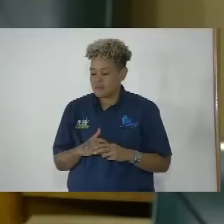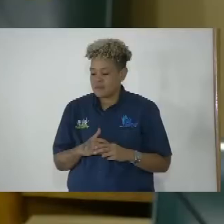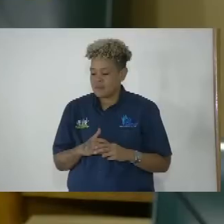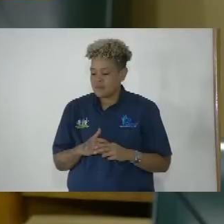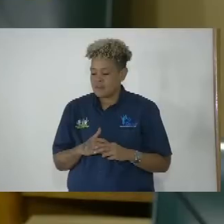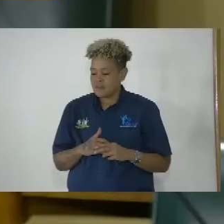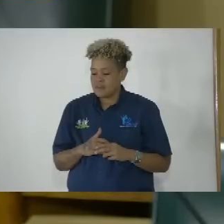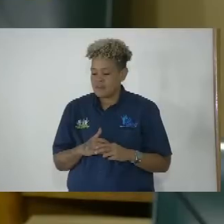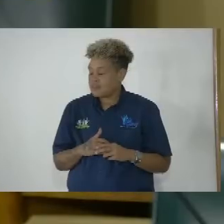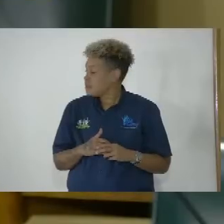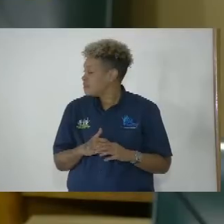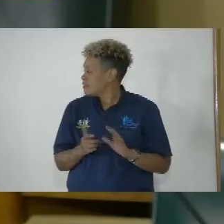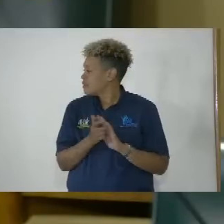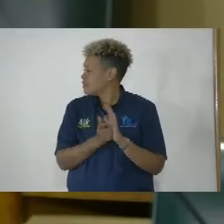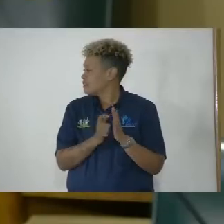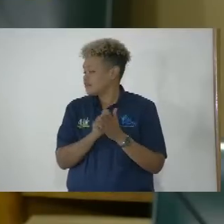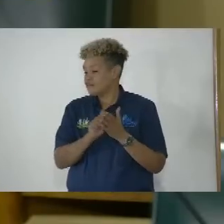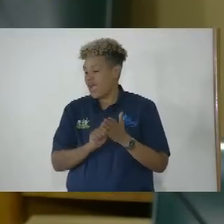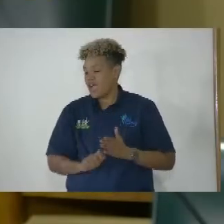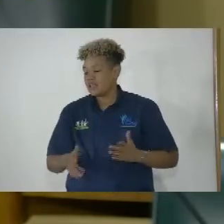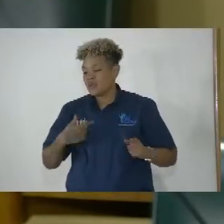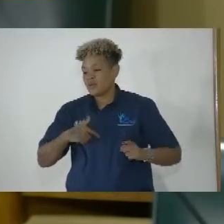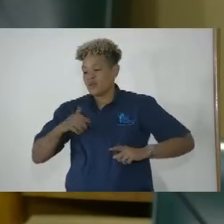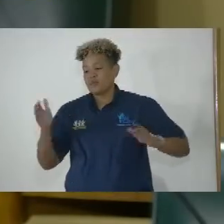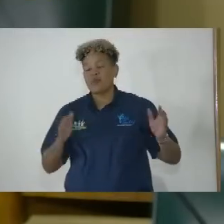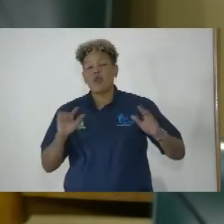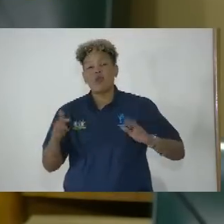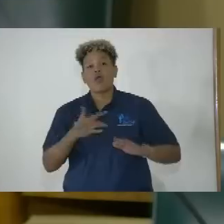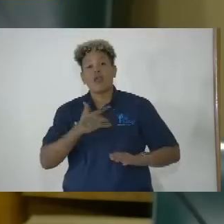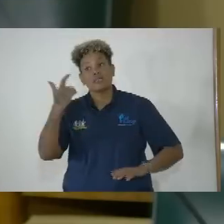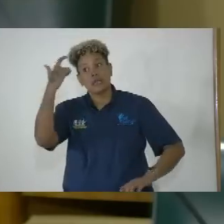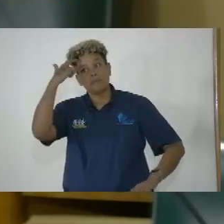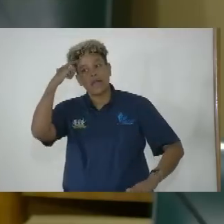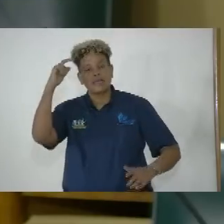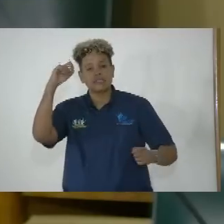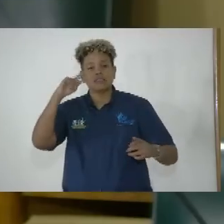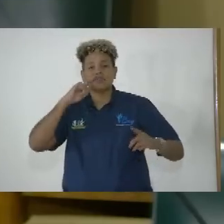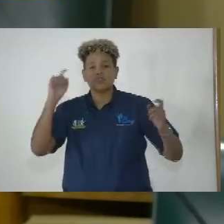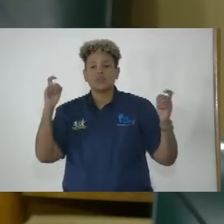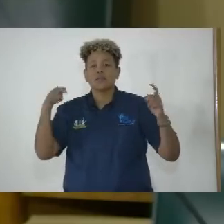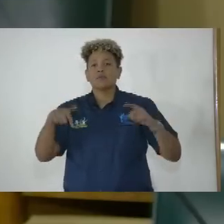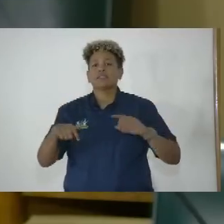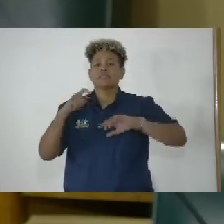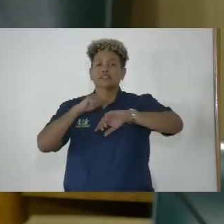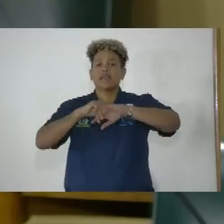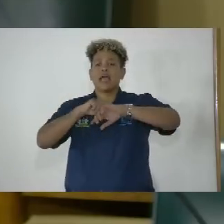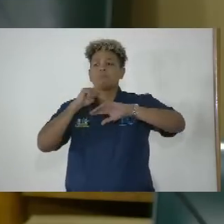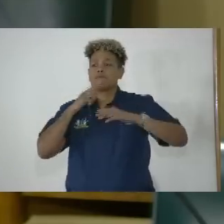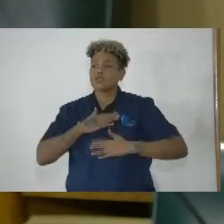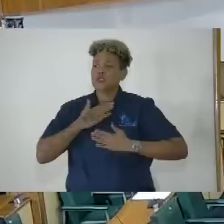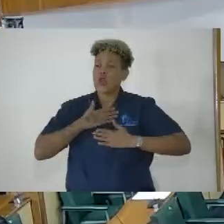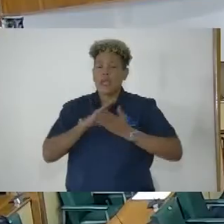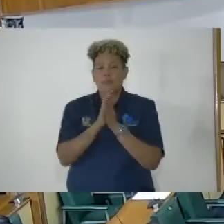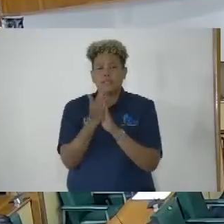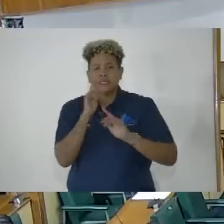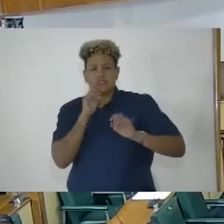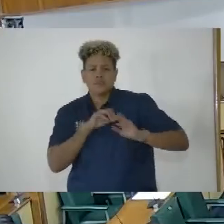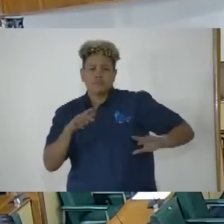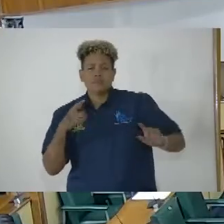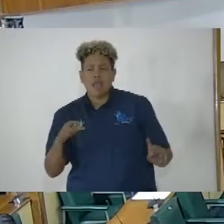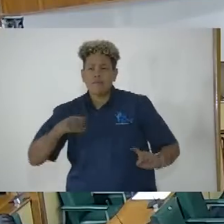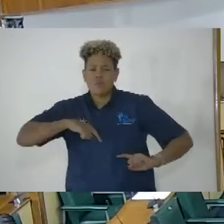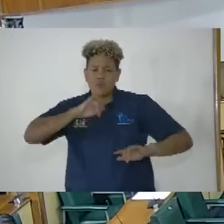legislators, even as we prepare our hearts and minds to celebrate this season of joy and peace,